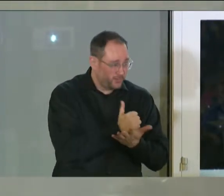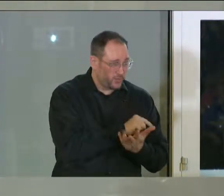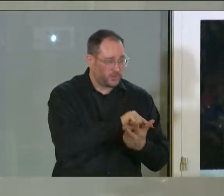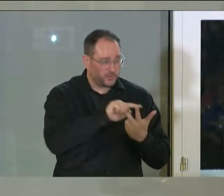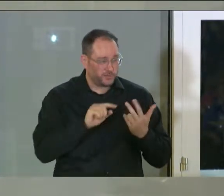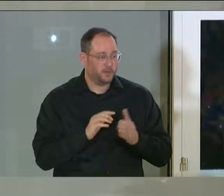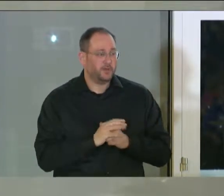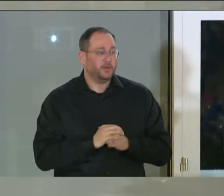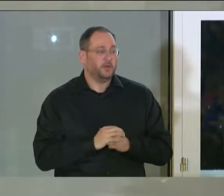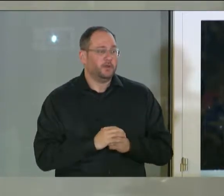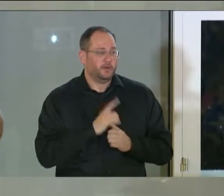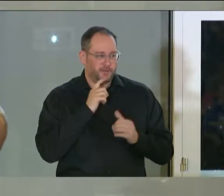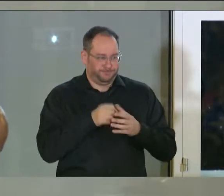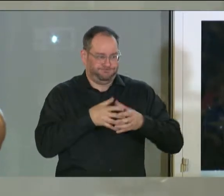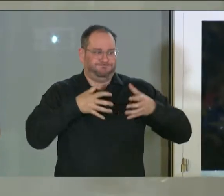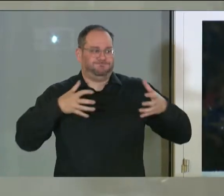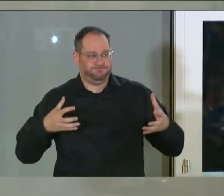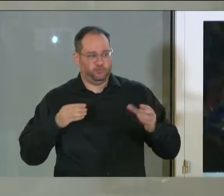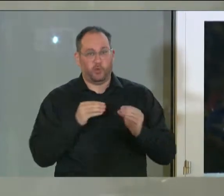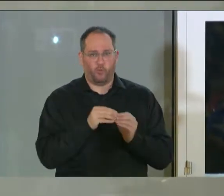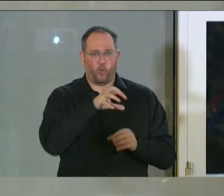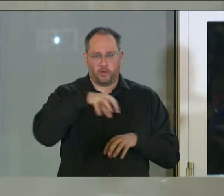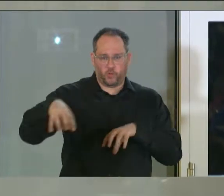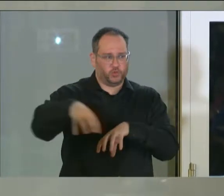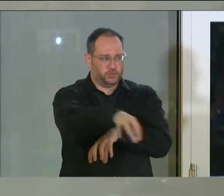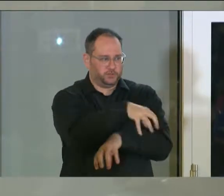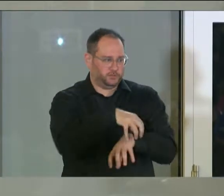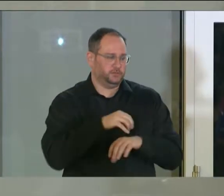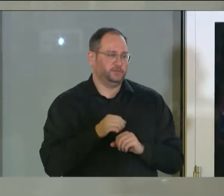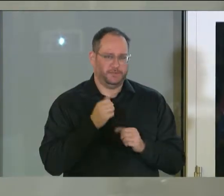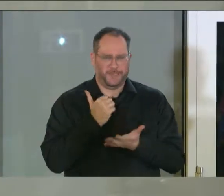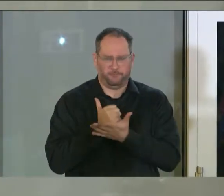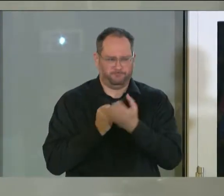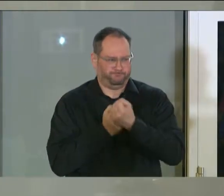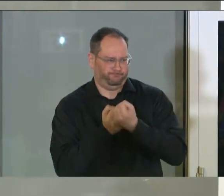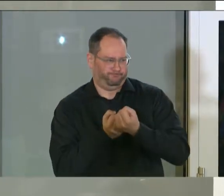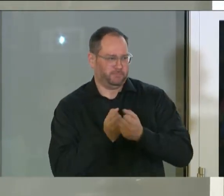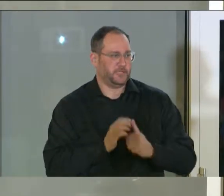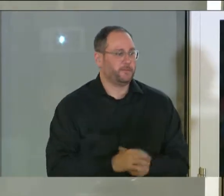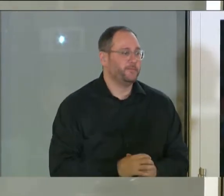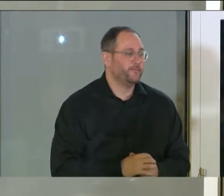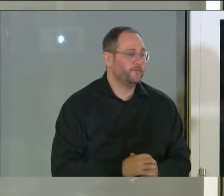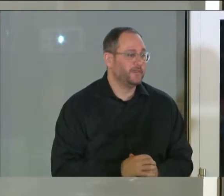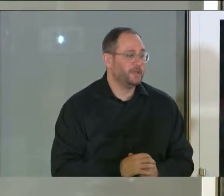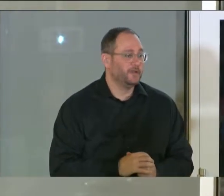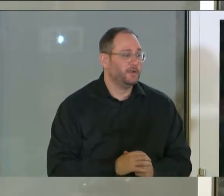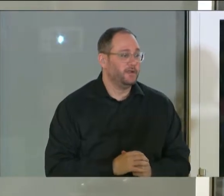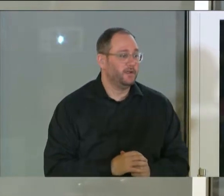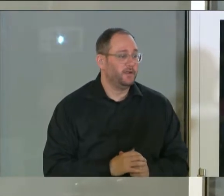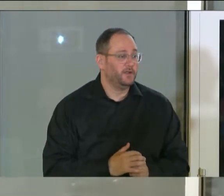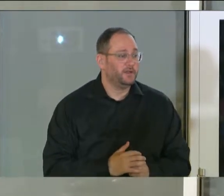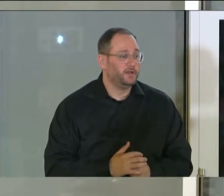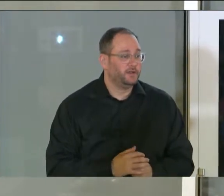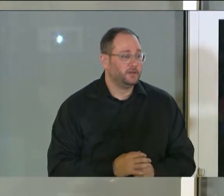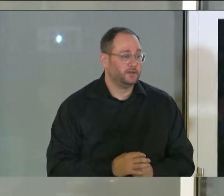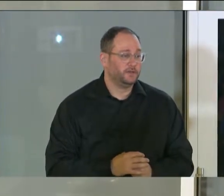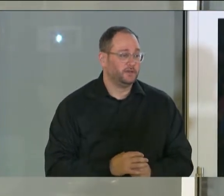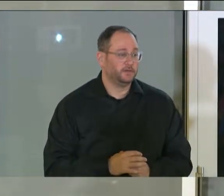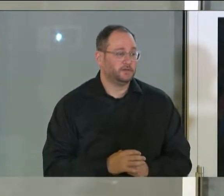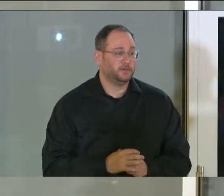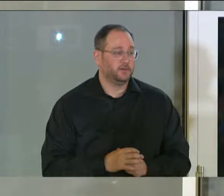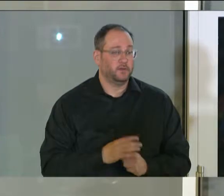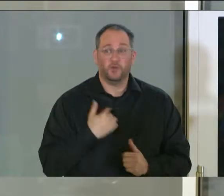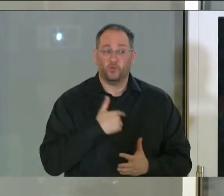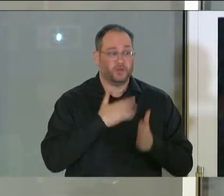that in 3 more wards in this coming year. The other thing that we're doing is combining the investments in short-term housing with